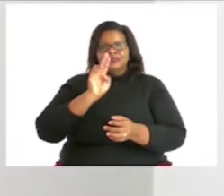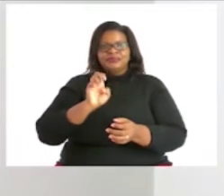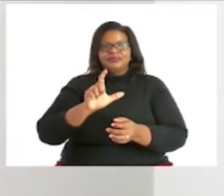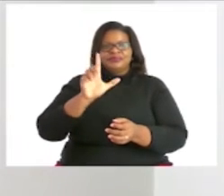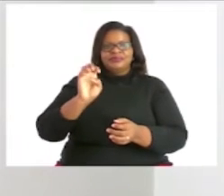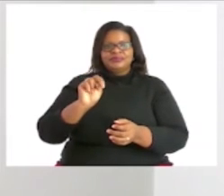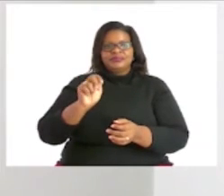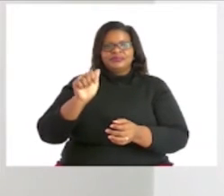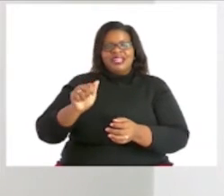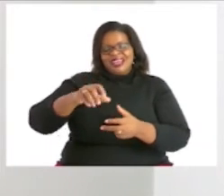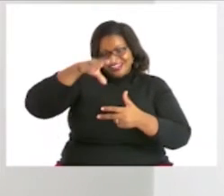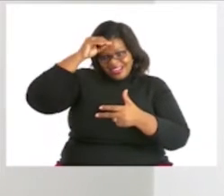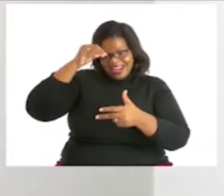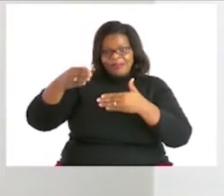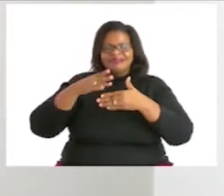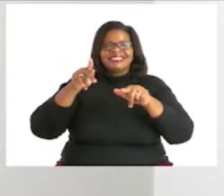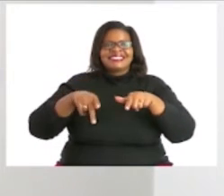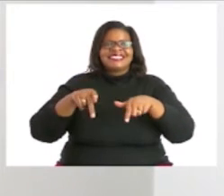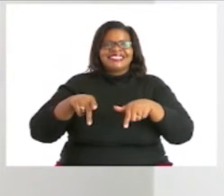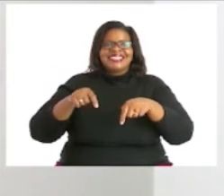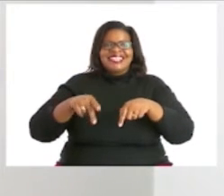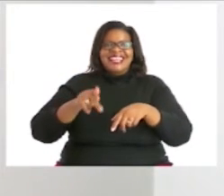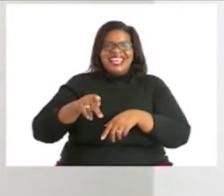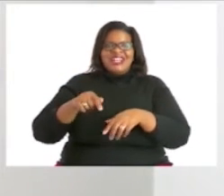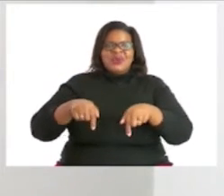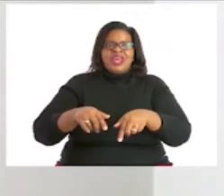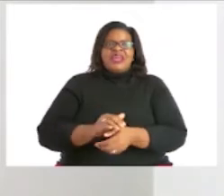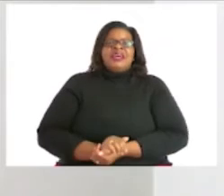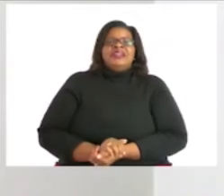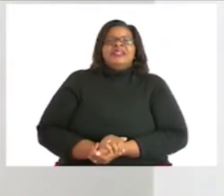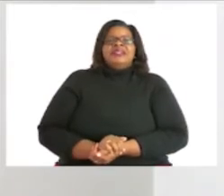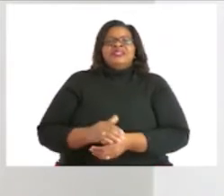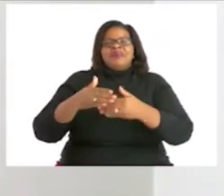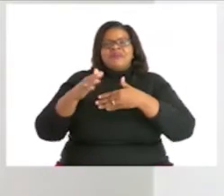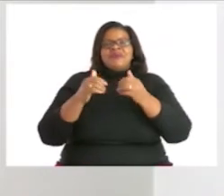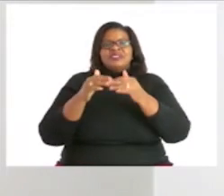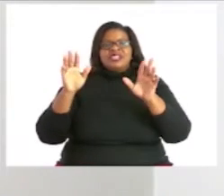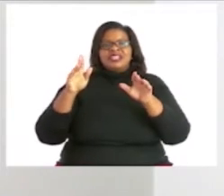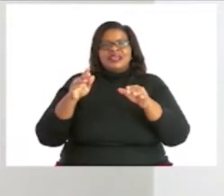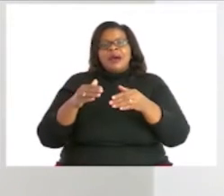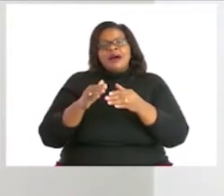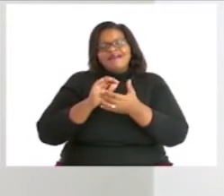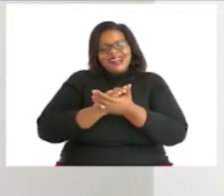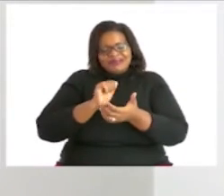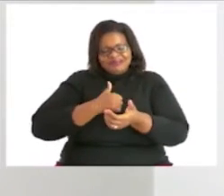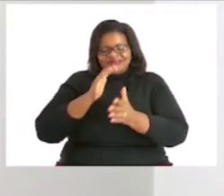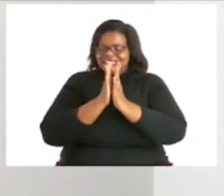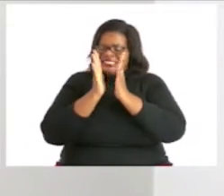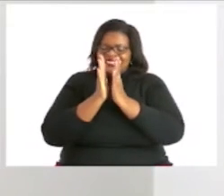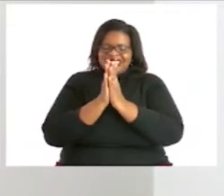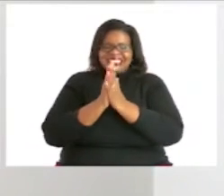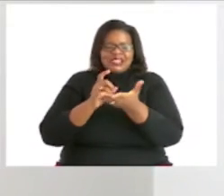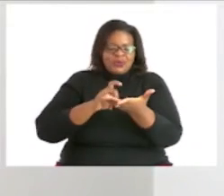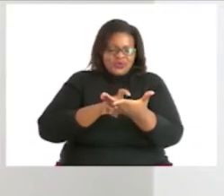special friend is back today as well again. Before we can start with our lesson, my friend, let's sanitize. We